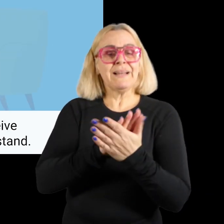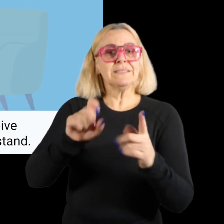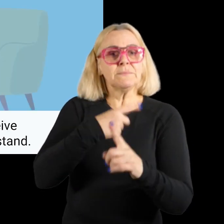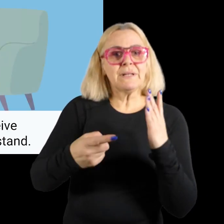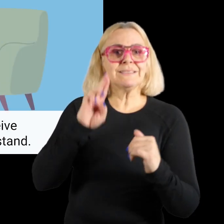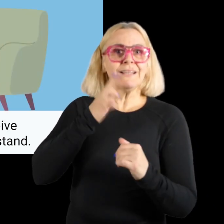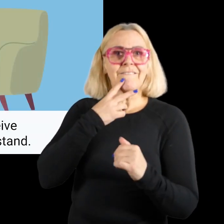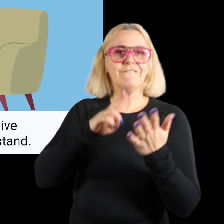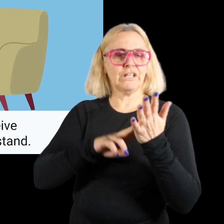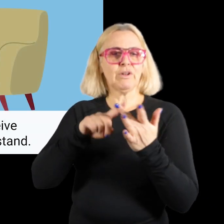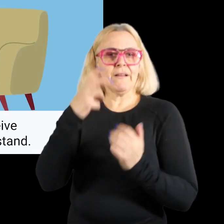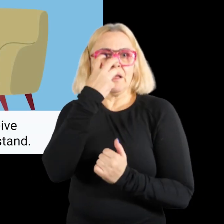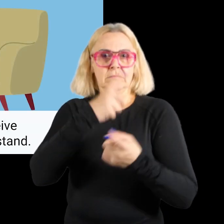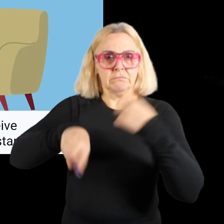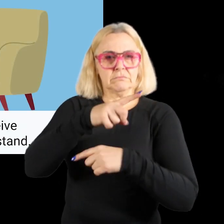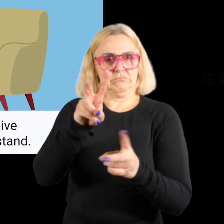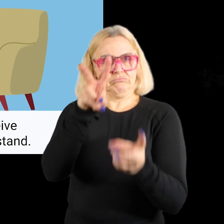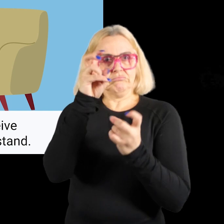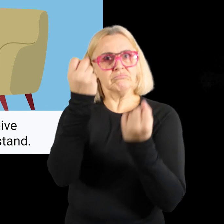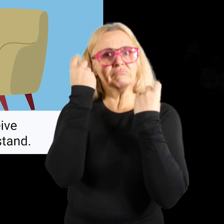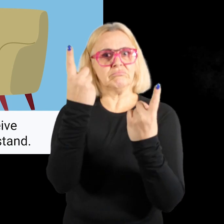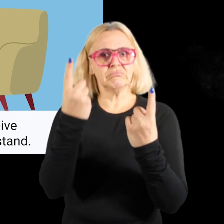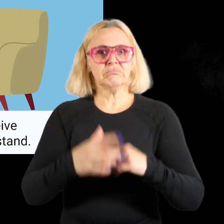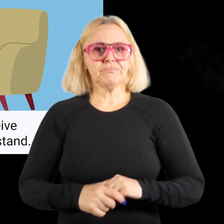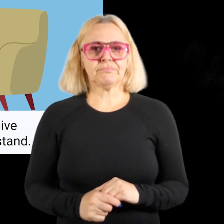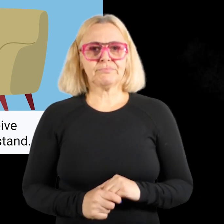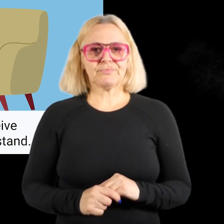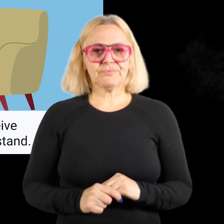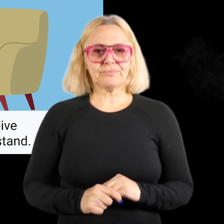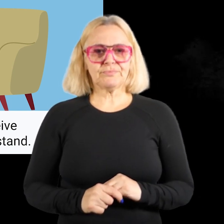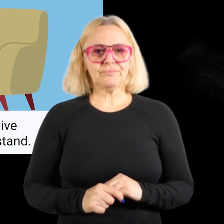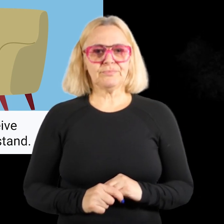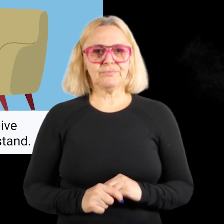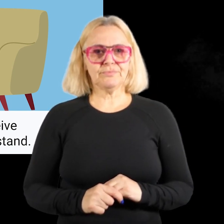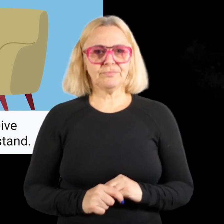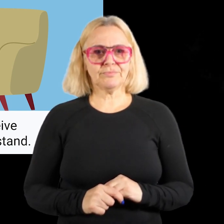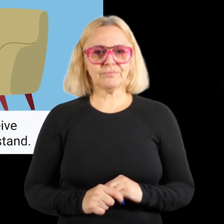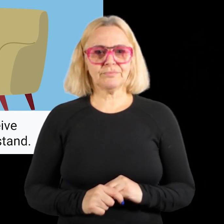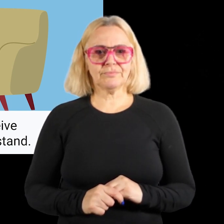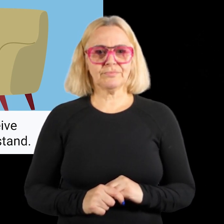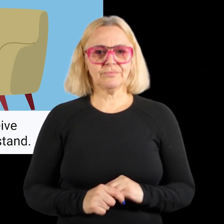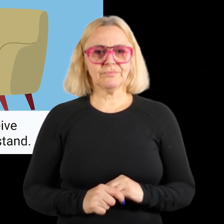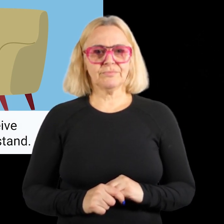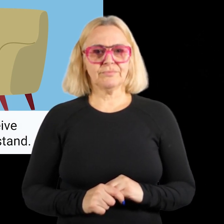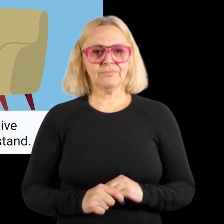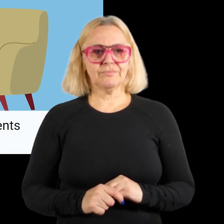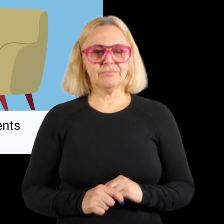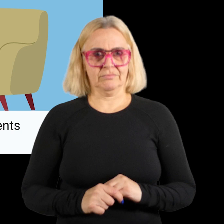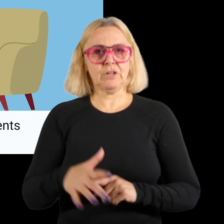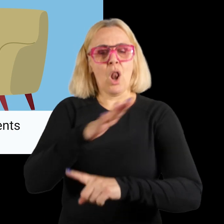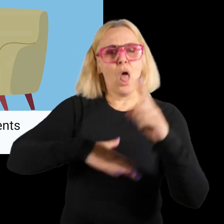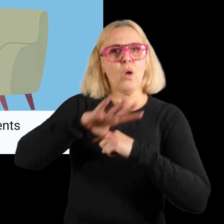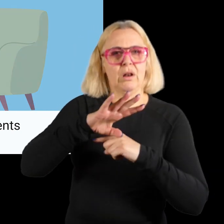who have a disability, impairment, or sensory loss receive information in a format that they can access and understand.